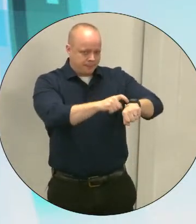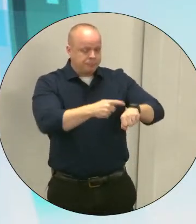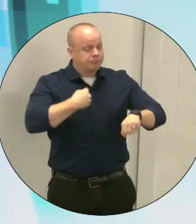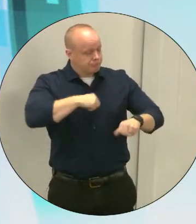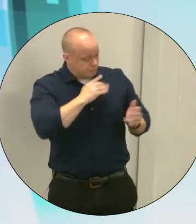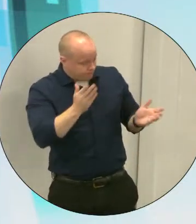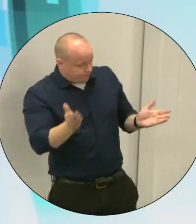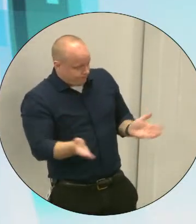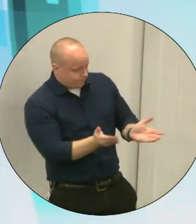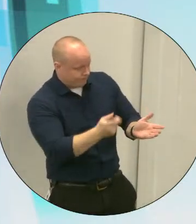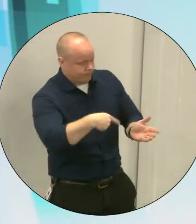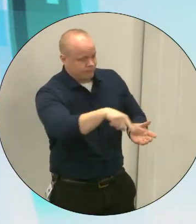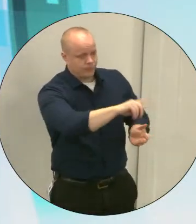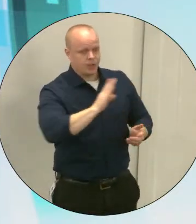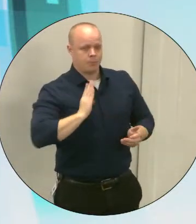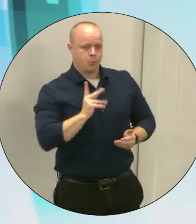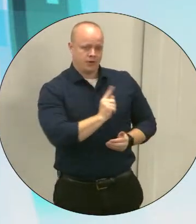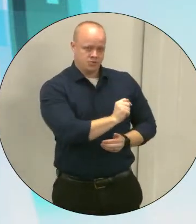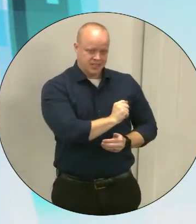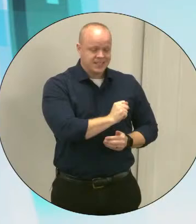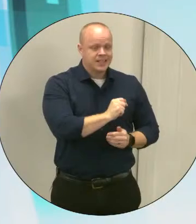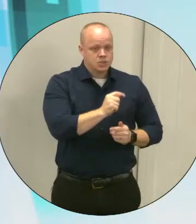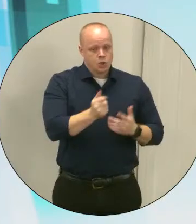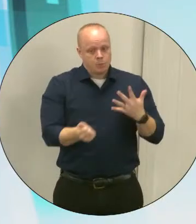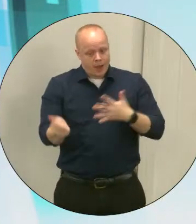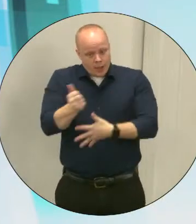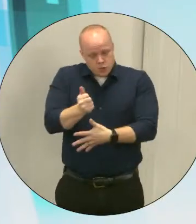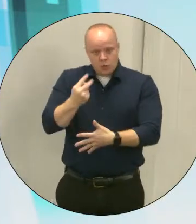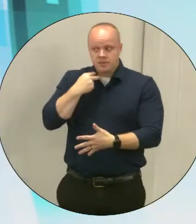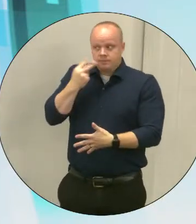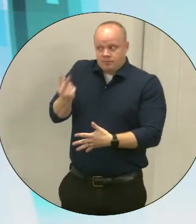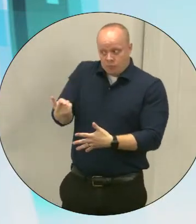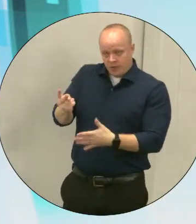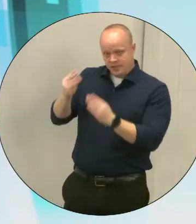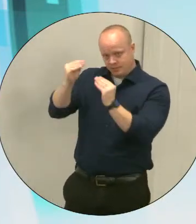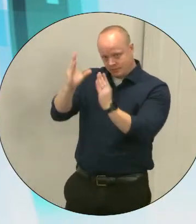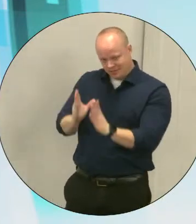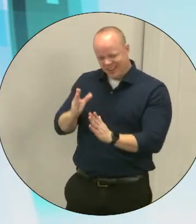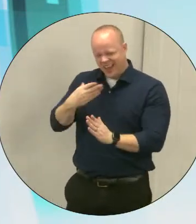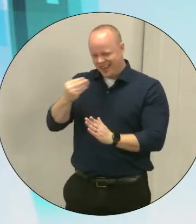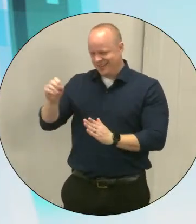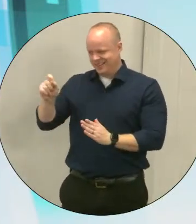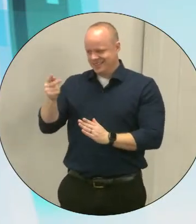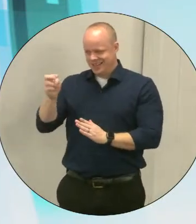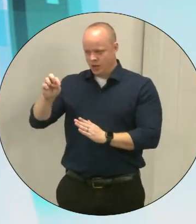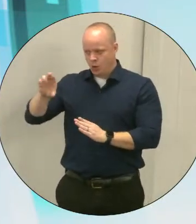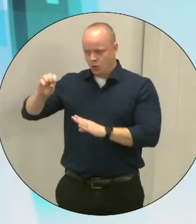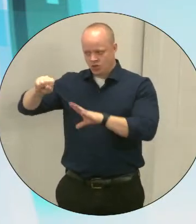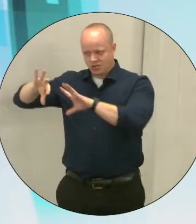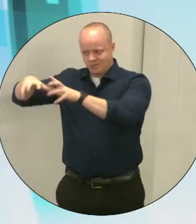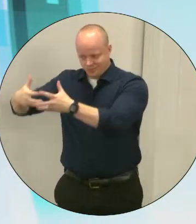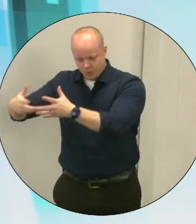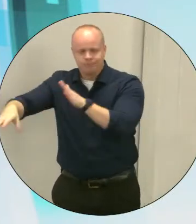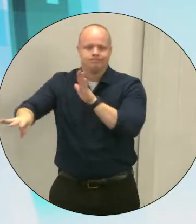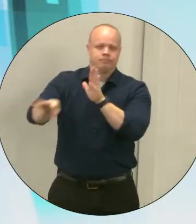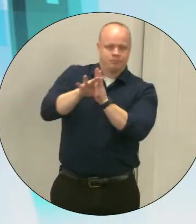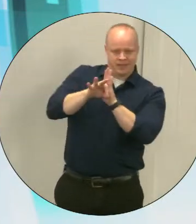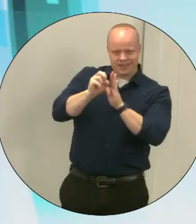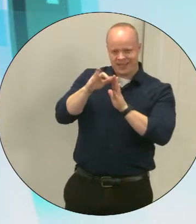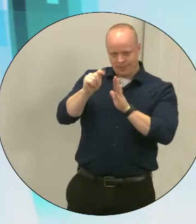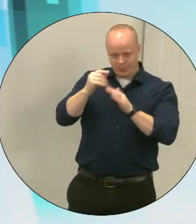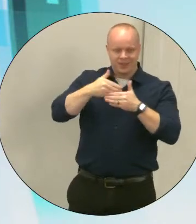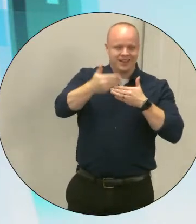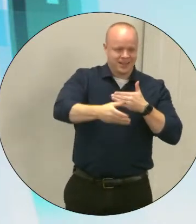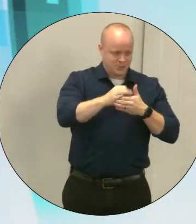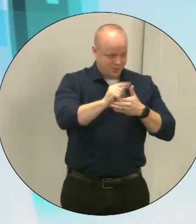Board of Trustees to prioritize the voices of educators and community stakeholders in this decision and appoint Joan Ebert as the next superintendent.